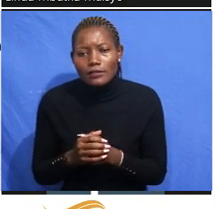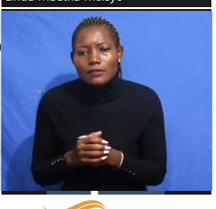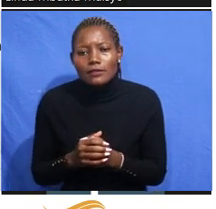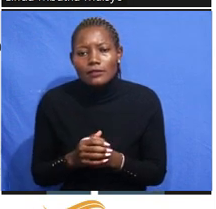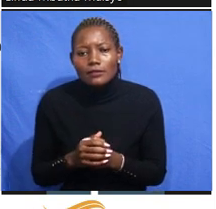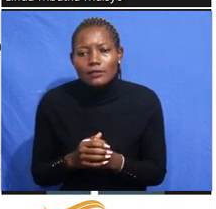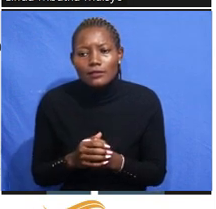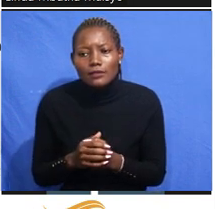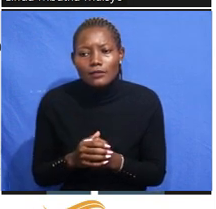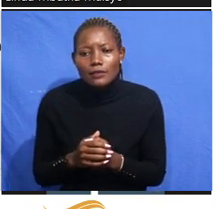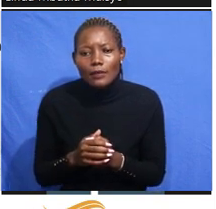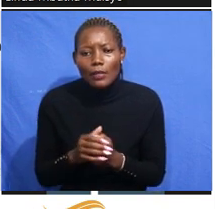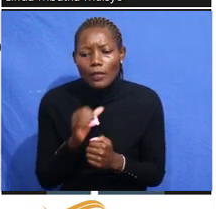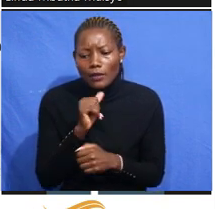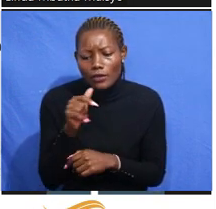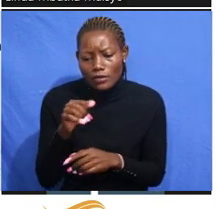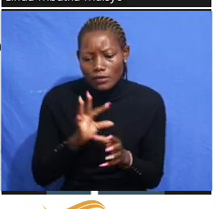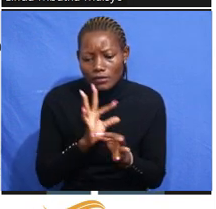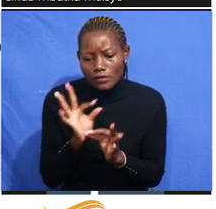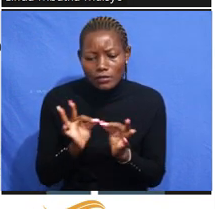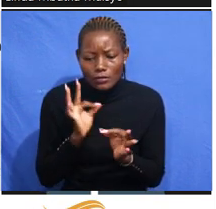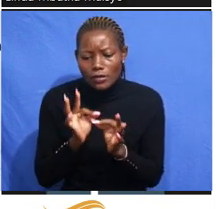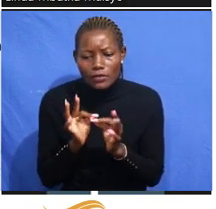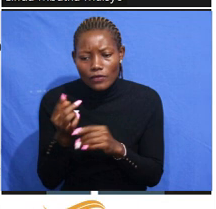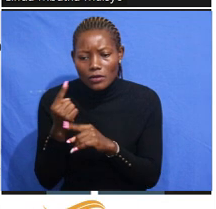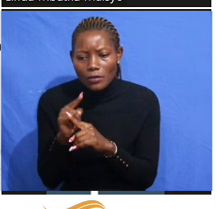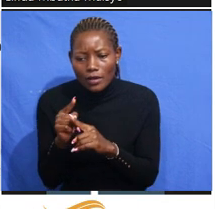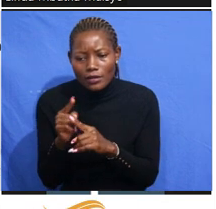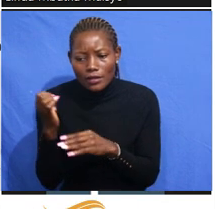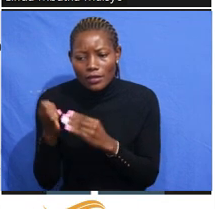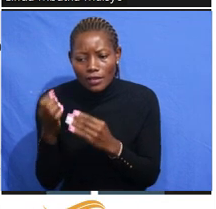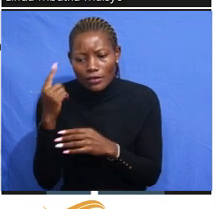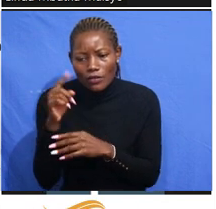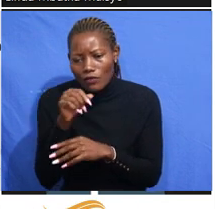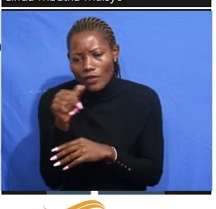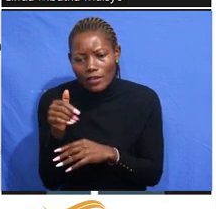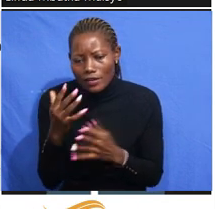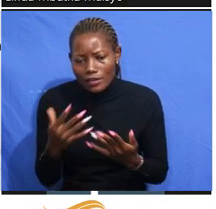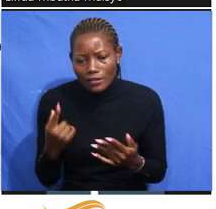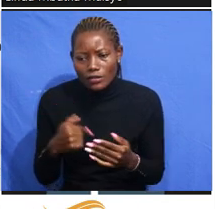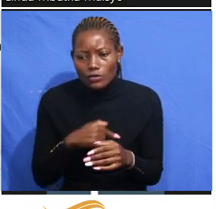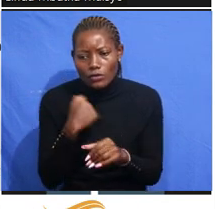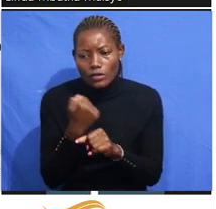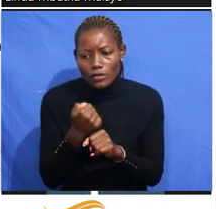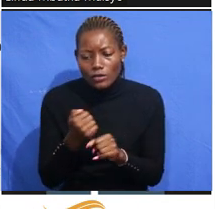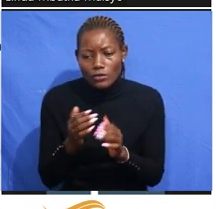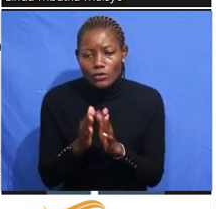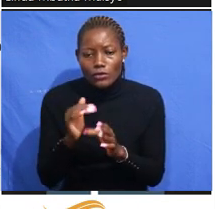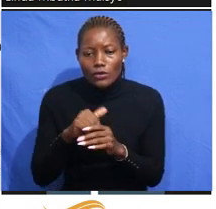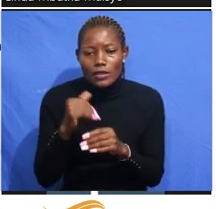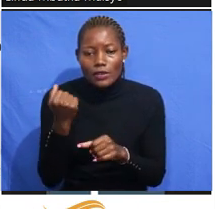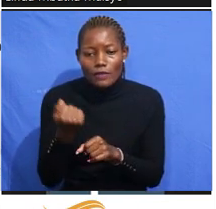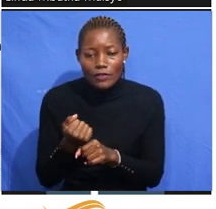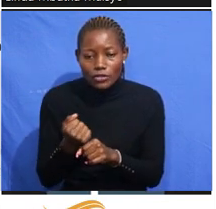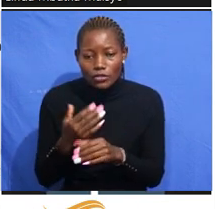and not really this particular course, but at the end of any course that you do in functional human anatomy and